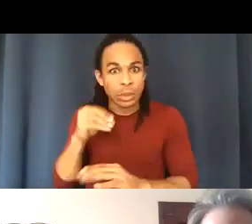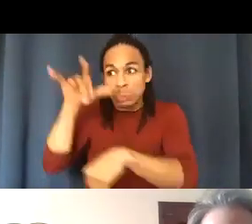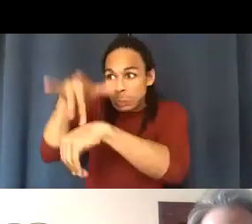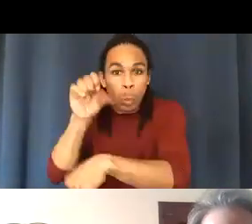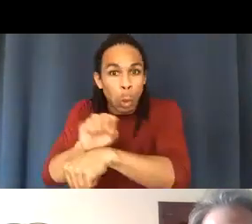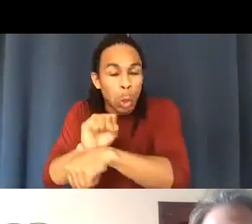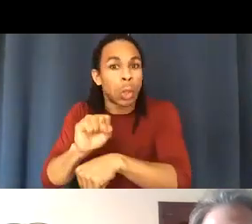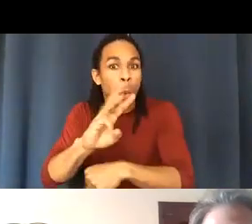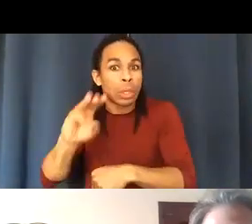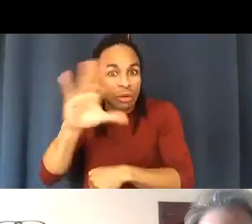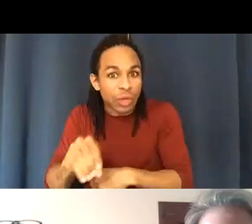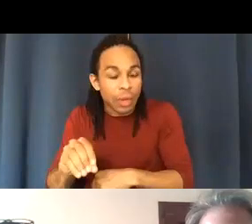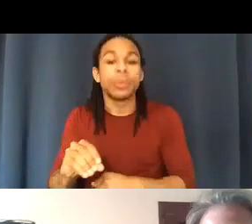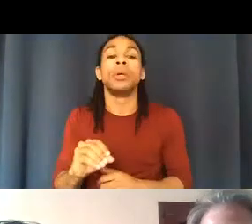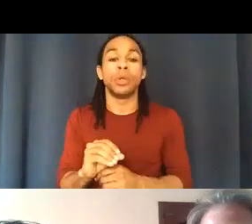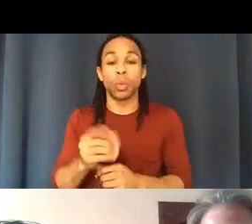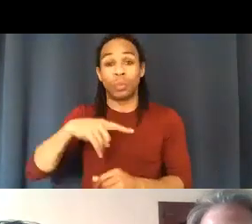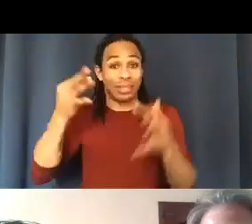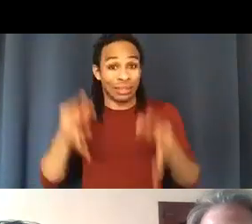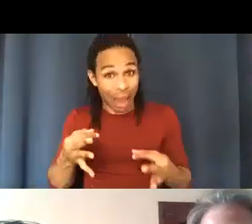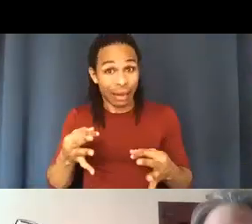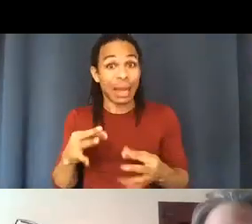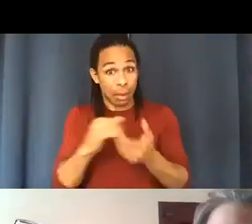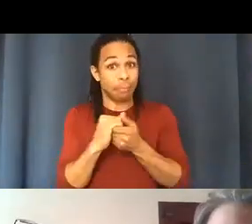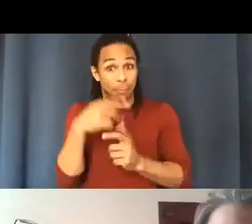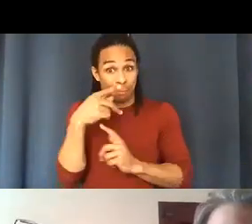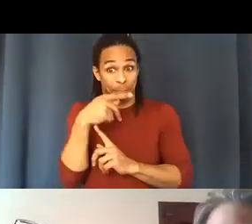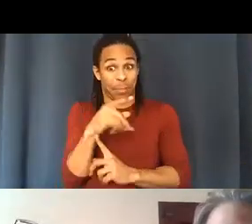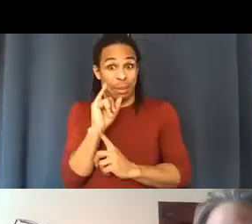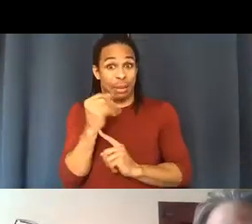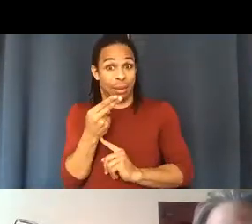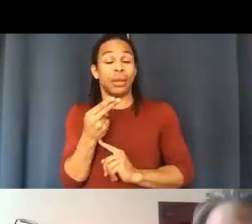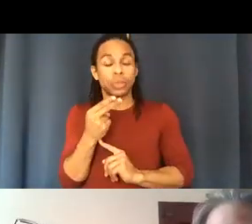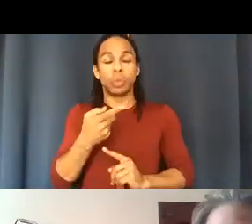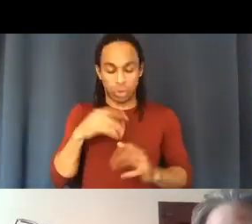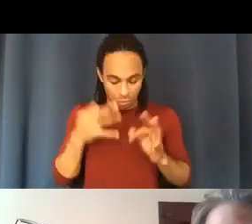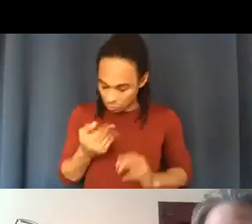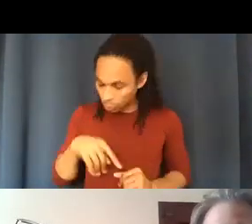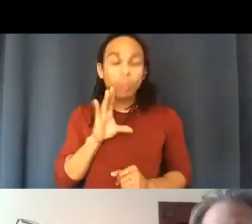an organization that we were going to help the country of Sierra Leone respond to Ebola,